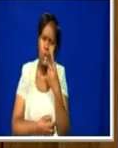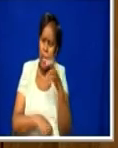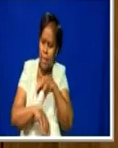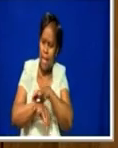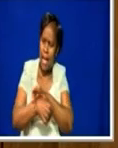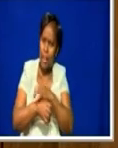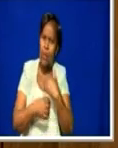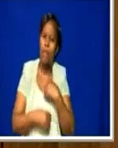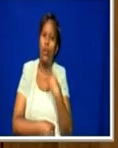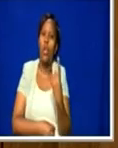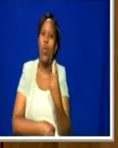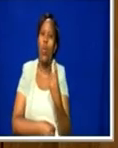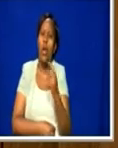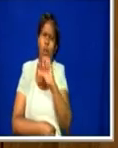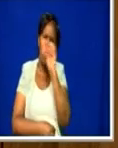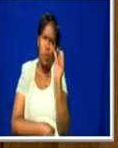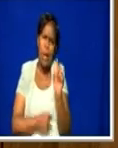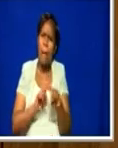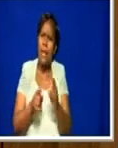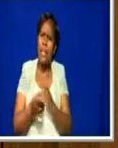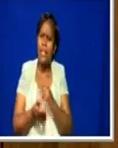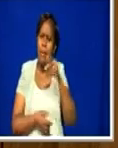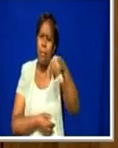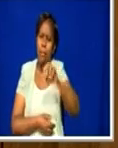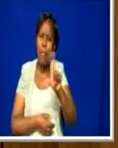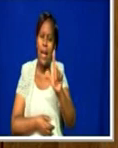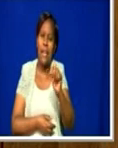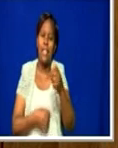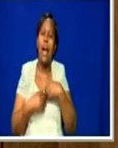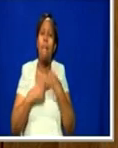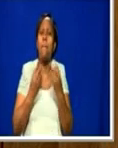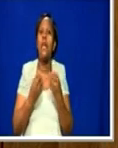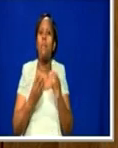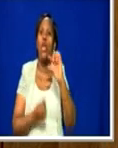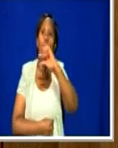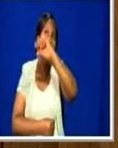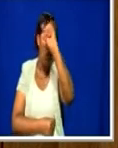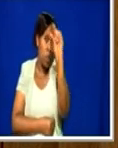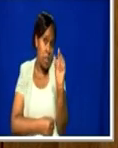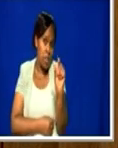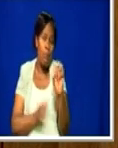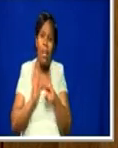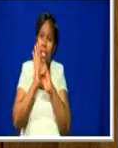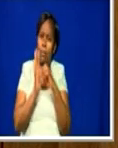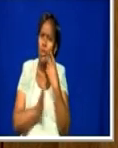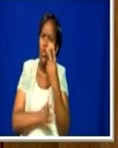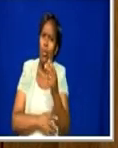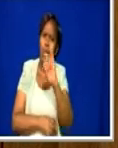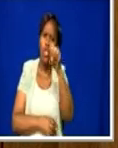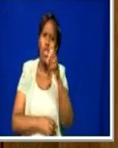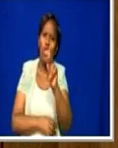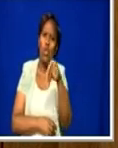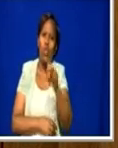only have one moon. Yeah. But there are some planets that have so many moons. For example, when you look at Jupiter,